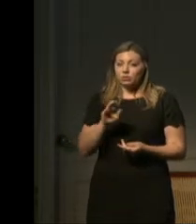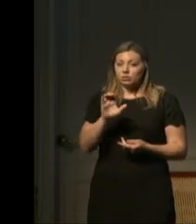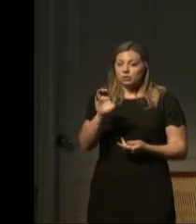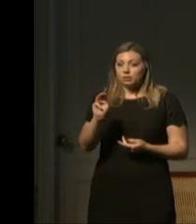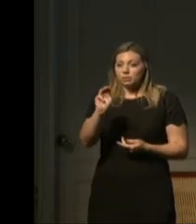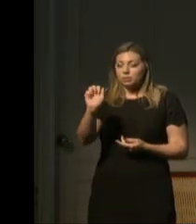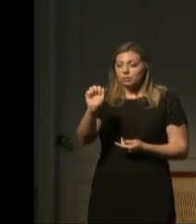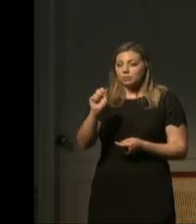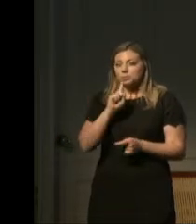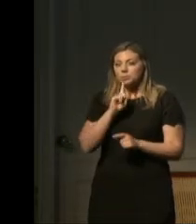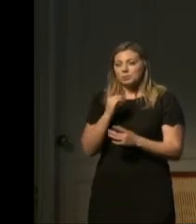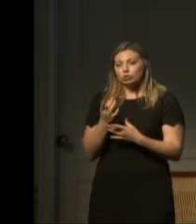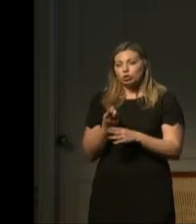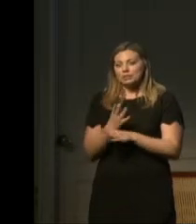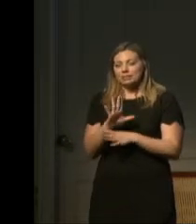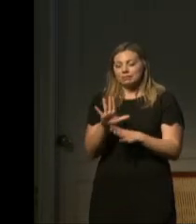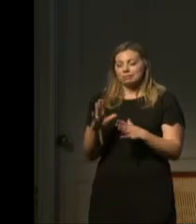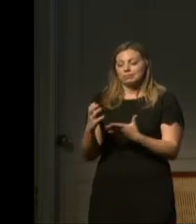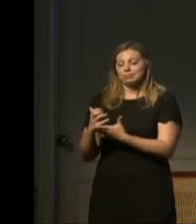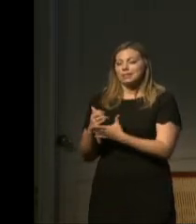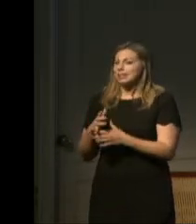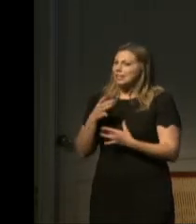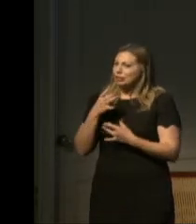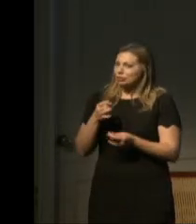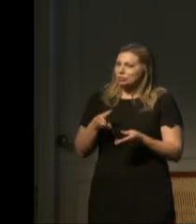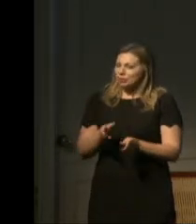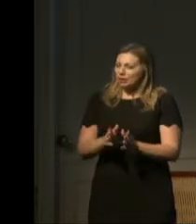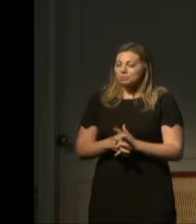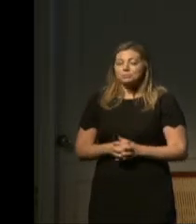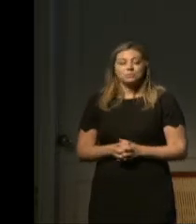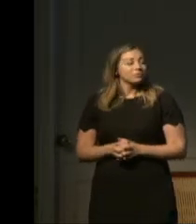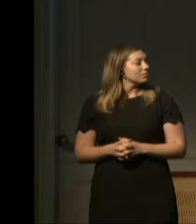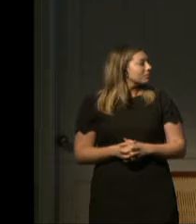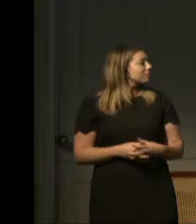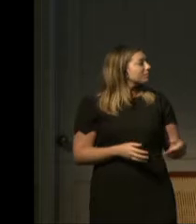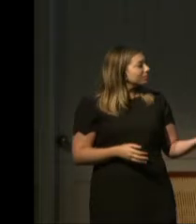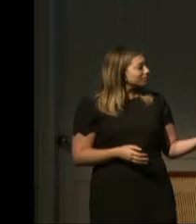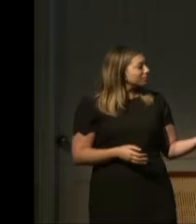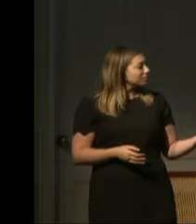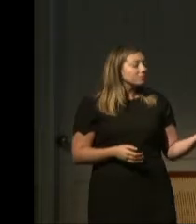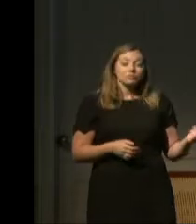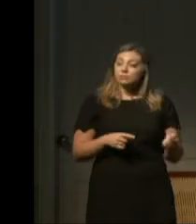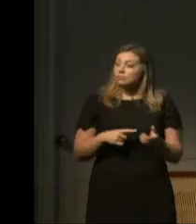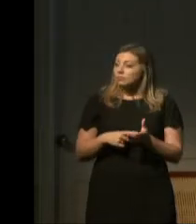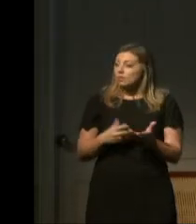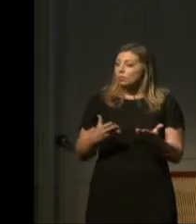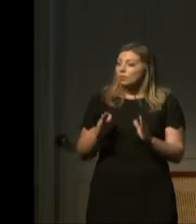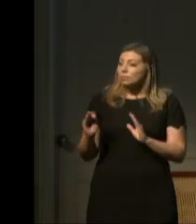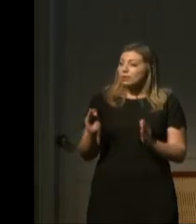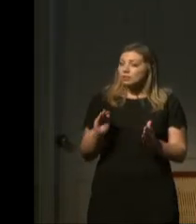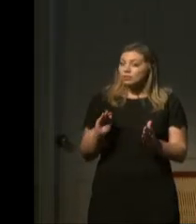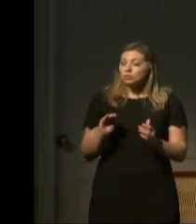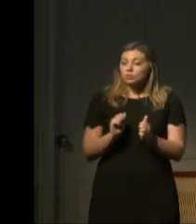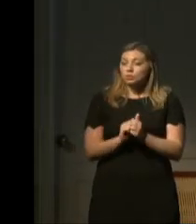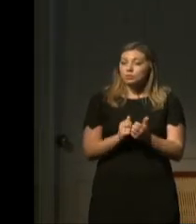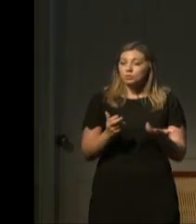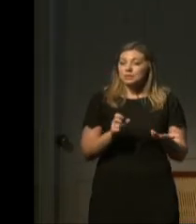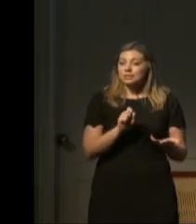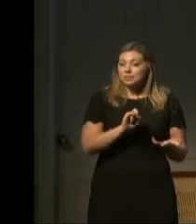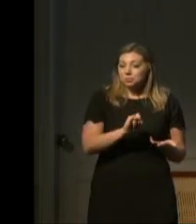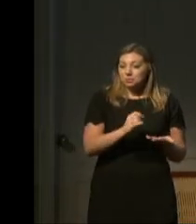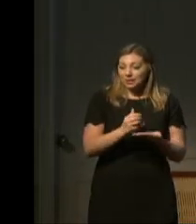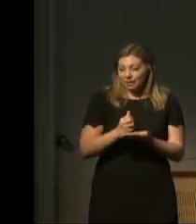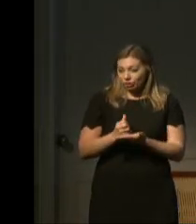in really interesting ways. This is showing a comparison with the